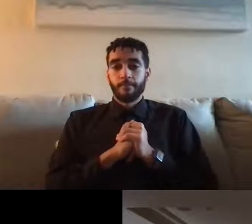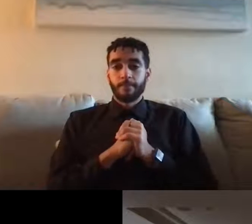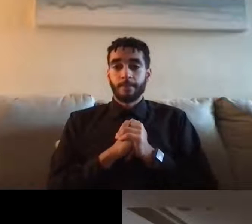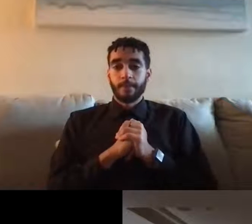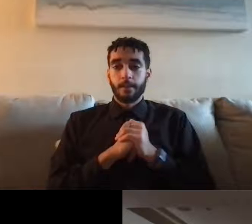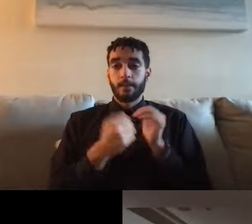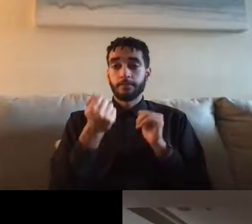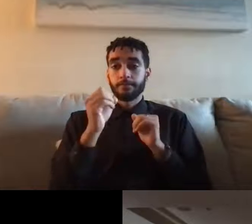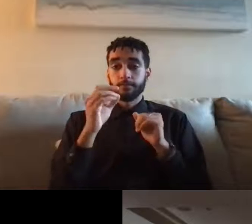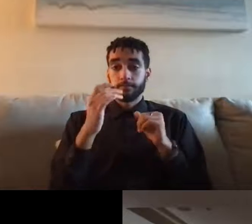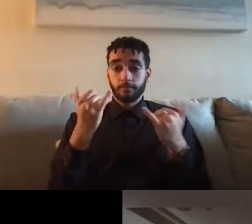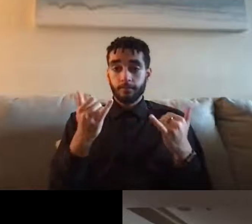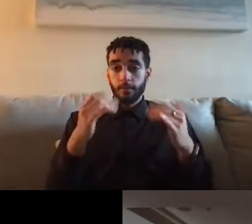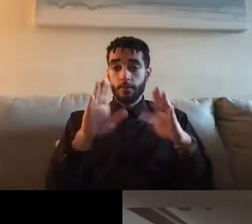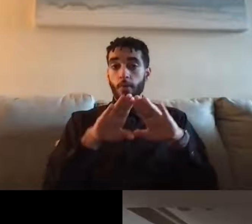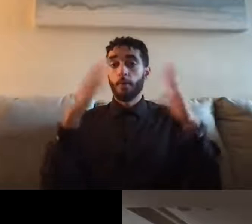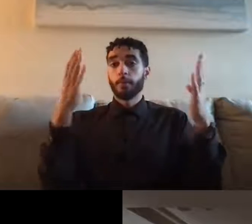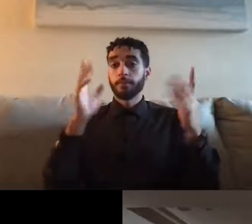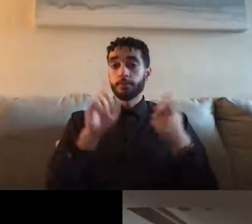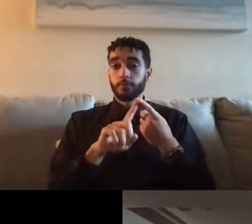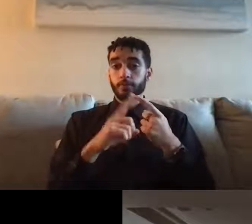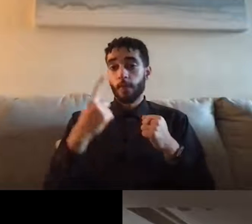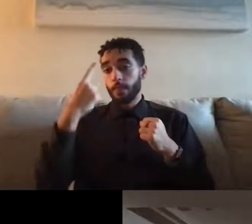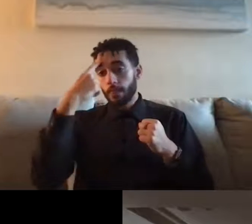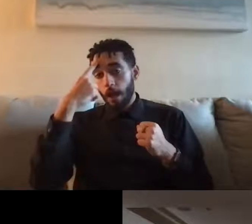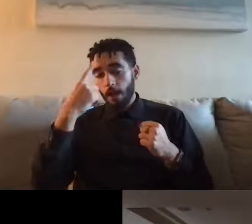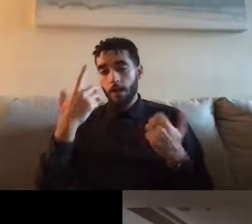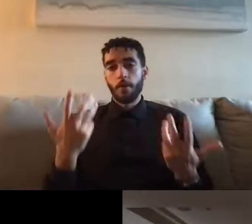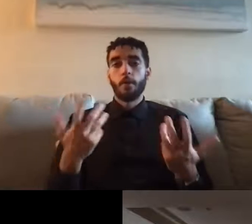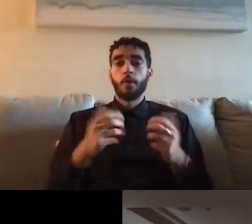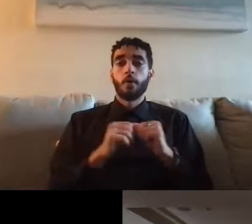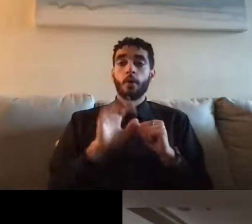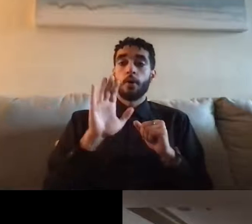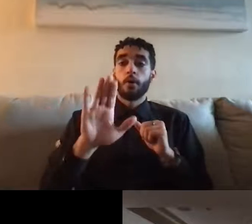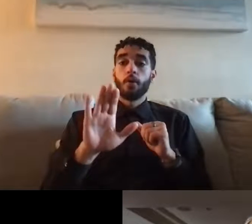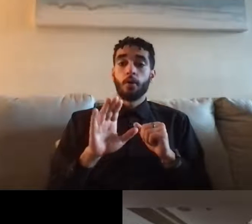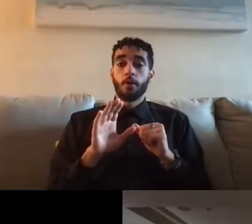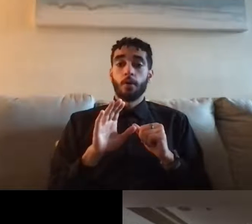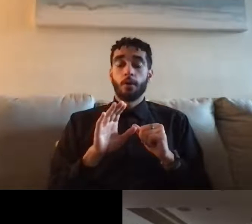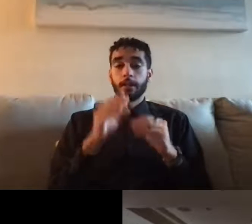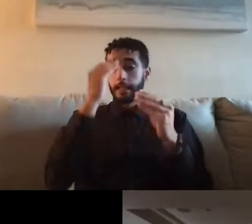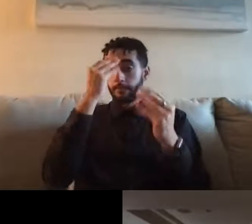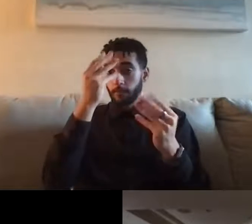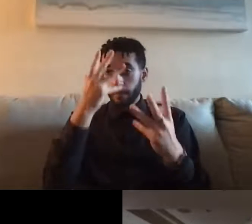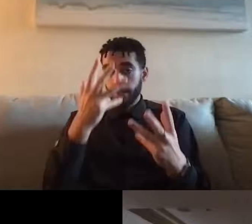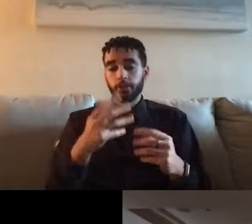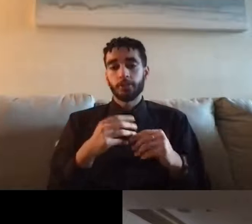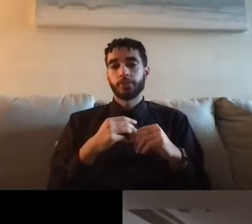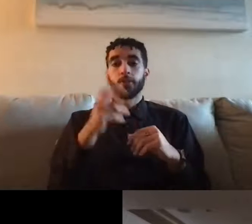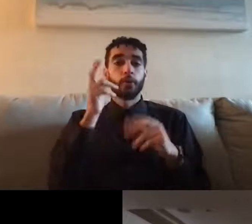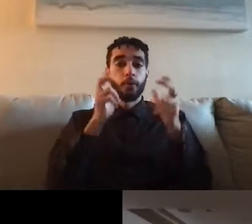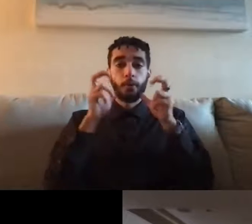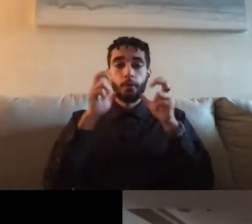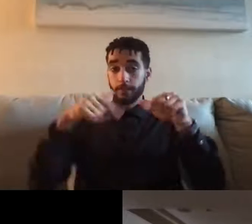So I guess we're opening now to thoughts that committee members have about the information that you heard this